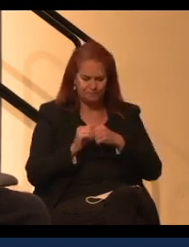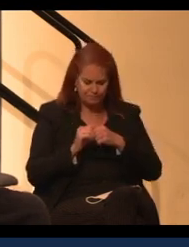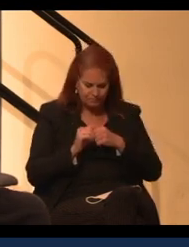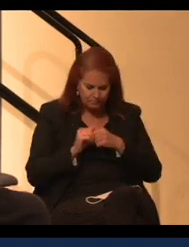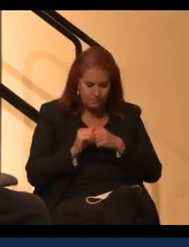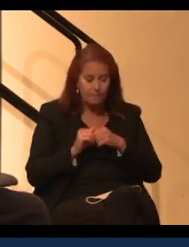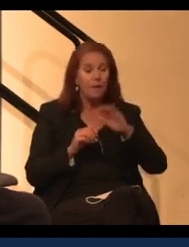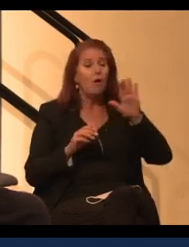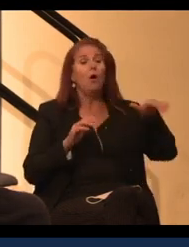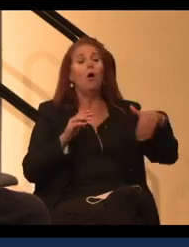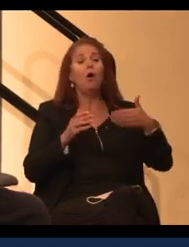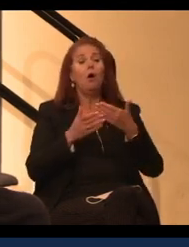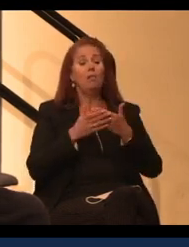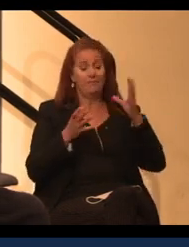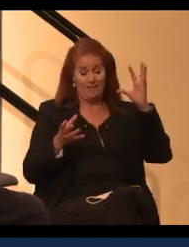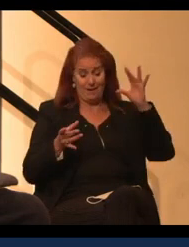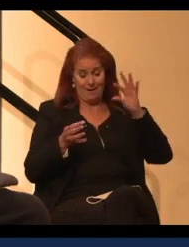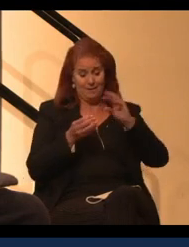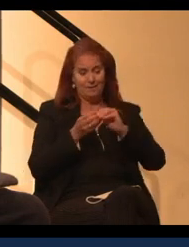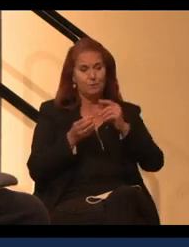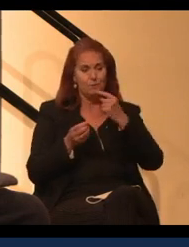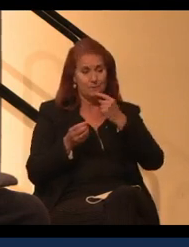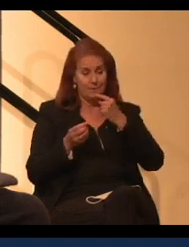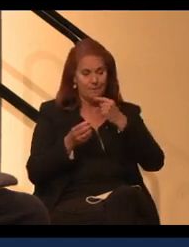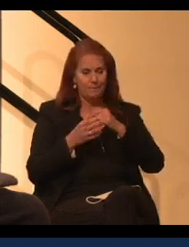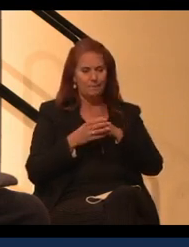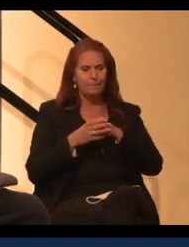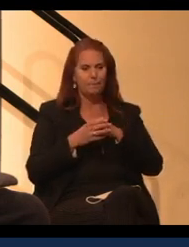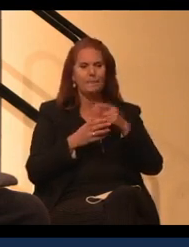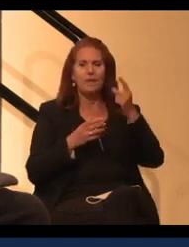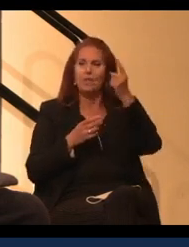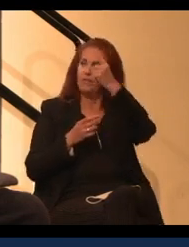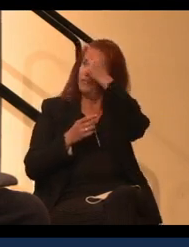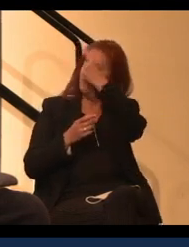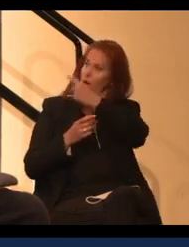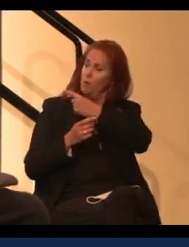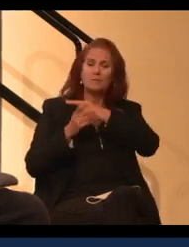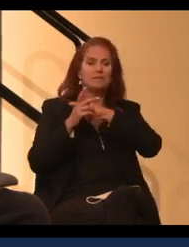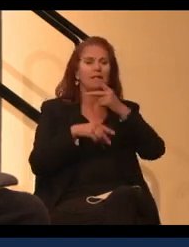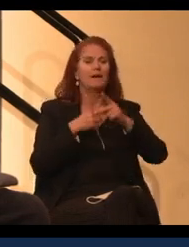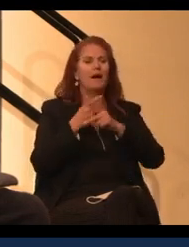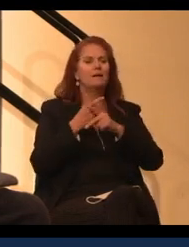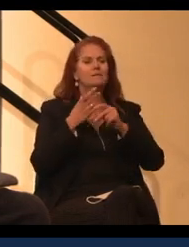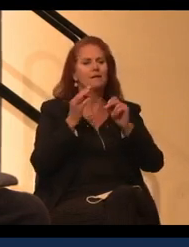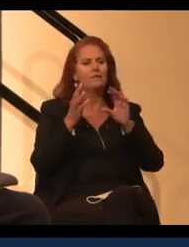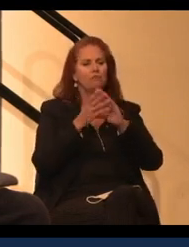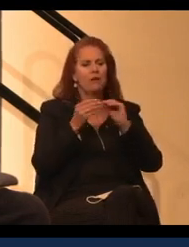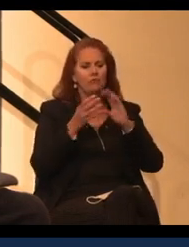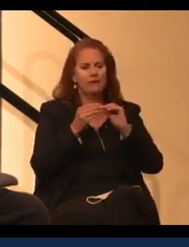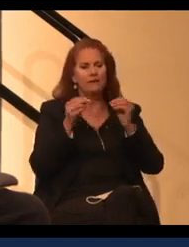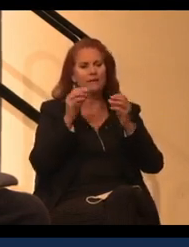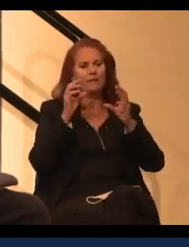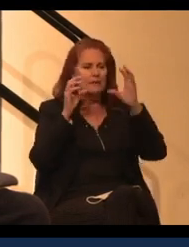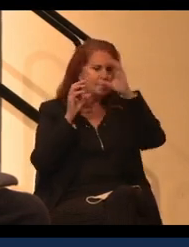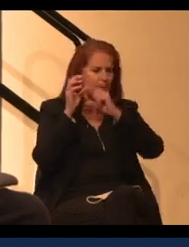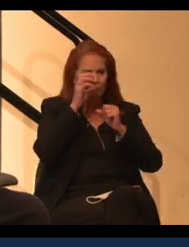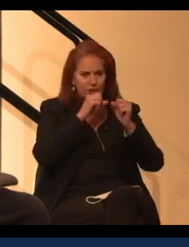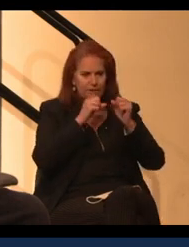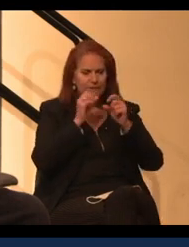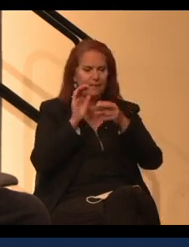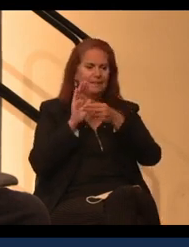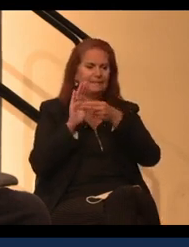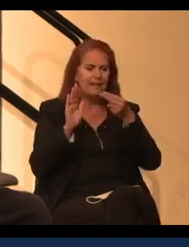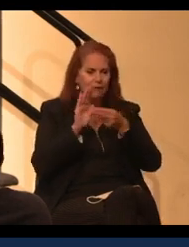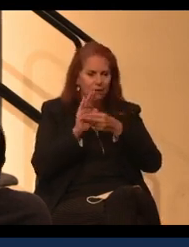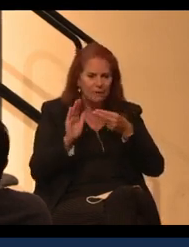So all of this to say that these are the kinds of rhetoric, the kind of assumptions, the